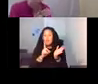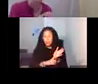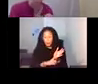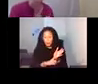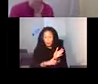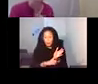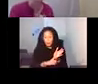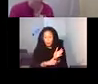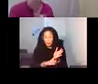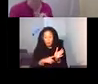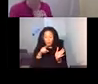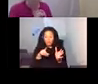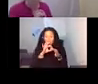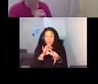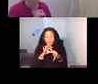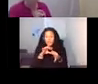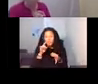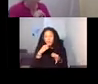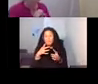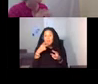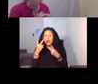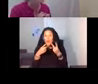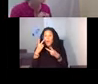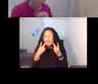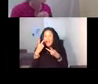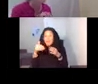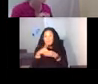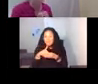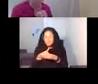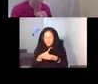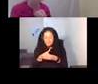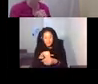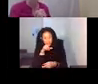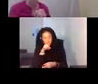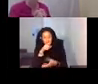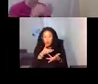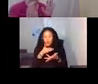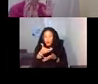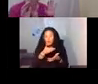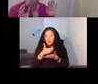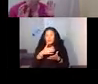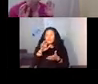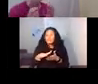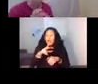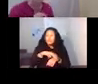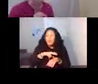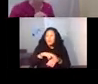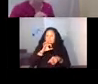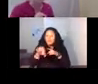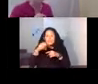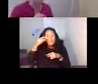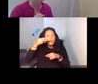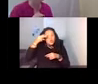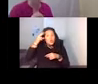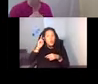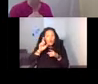who's a relation of one of our choir members. And she is a consultant paediatrician specialising in neurodisability